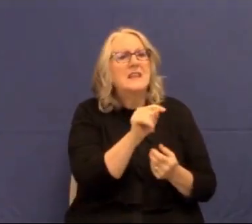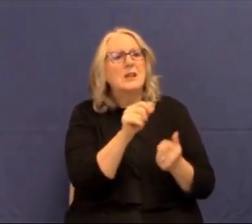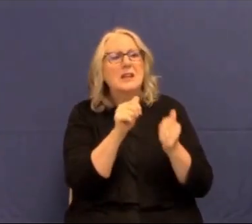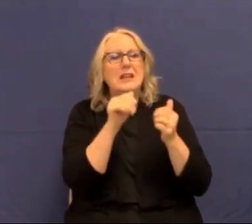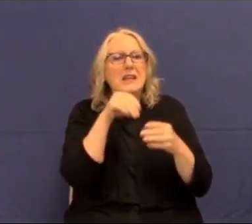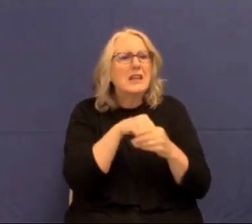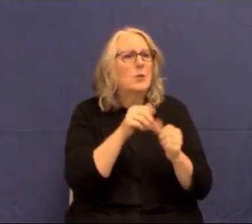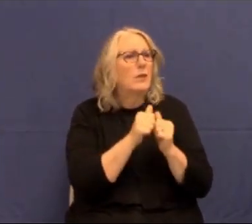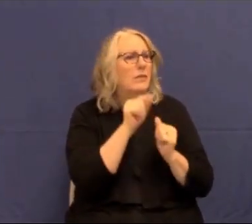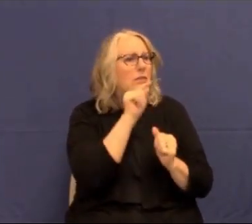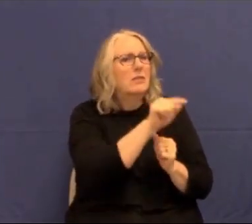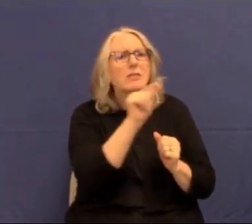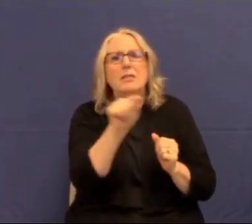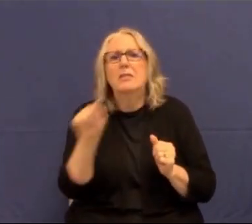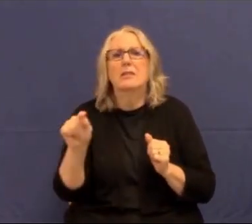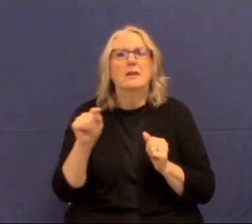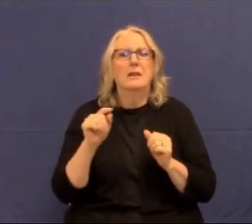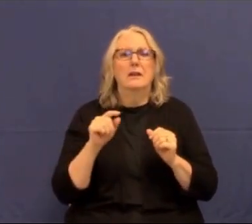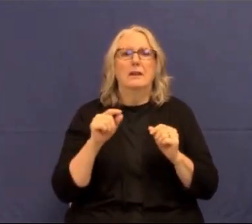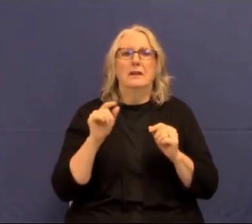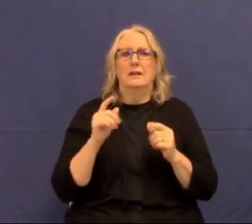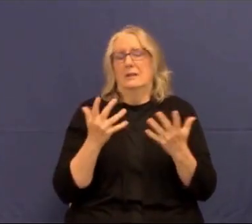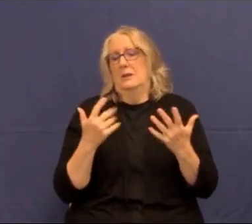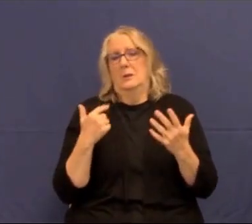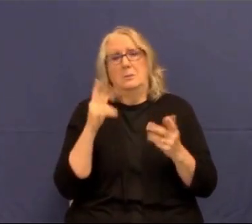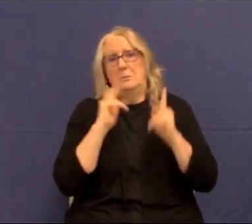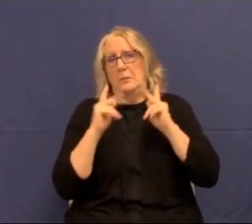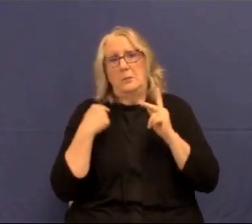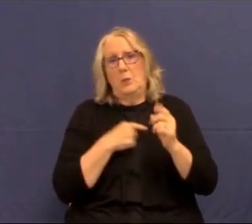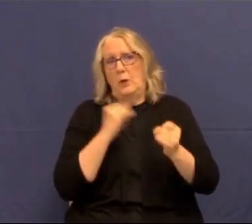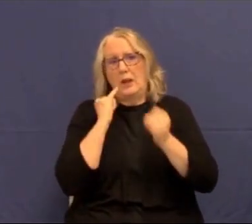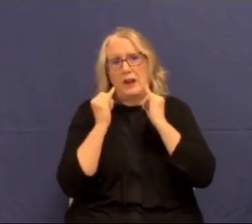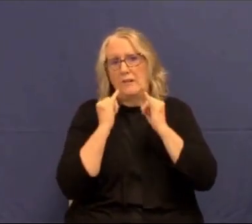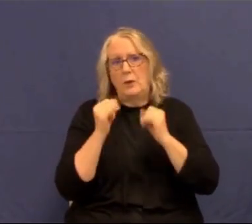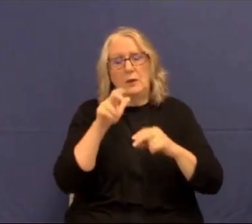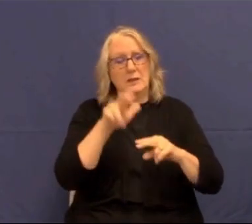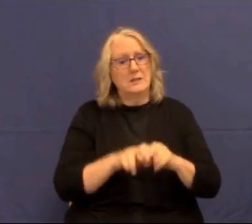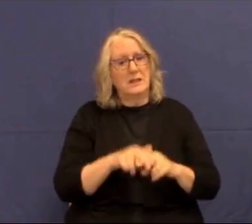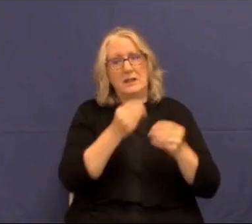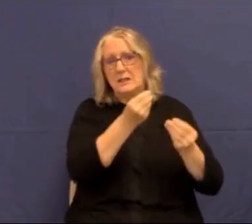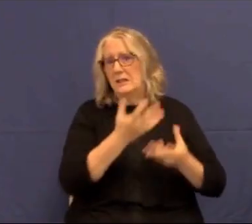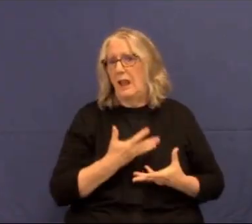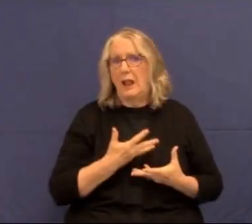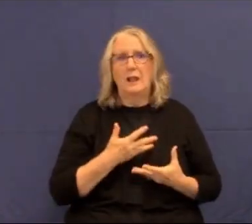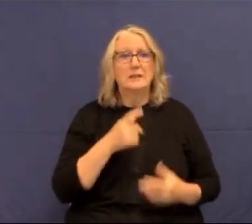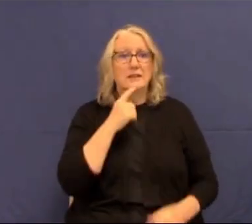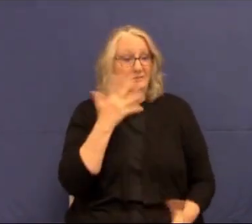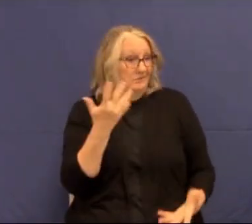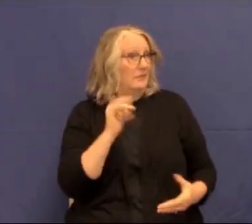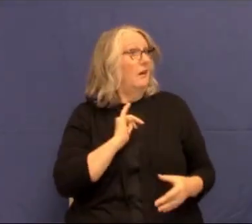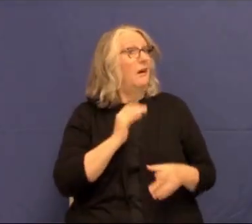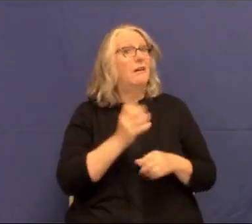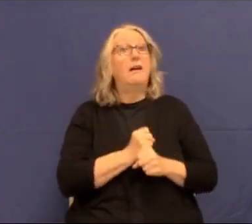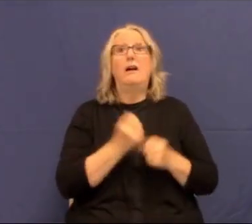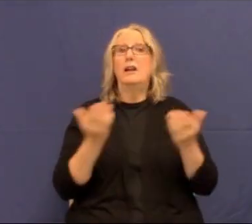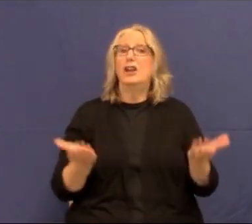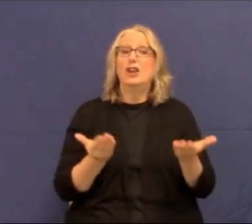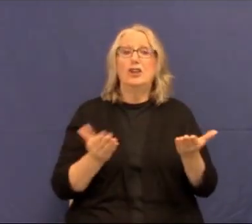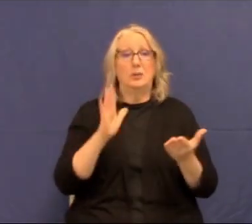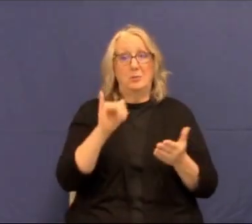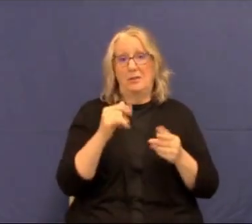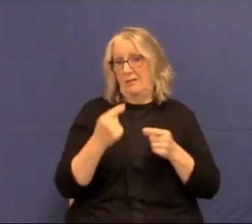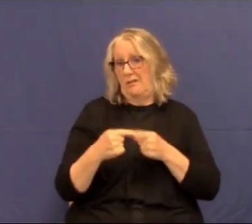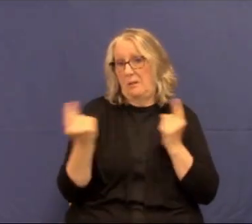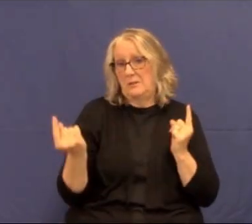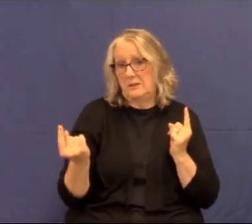in currently. And people like you that we interview every day, sit here and tell us I got where I am by